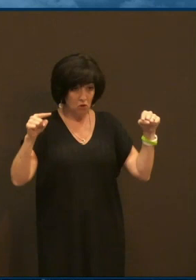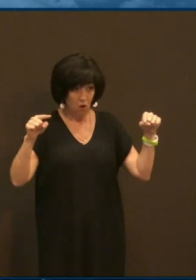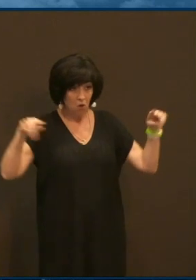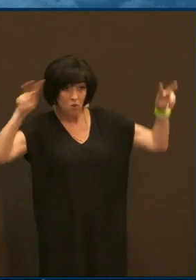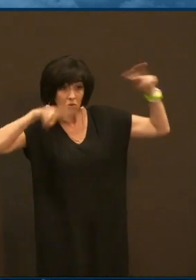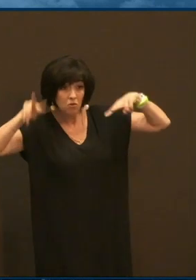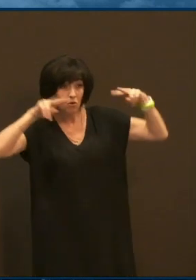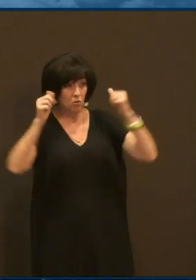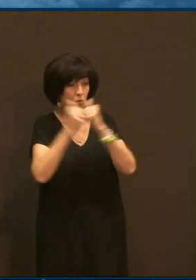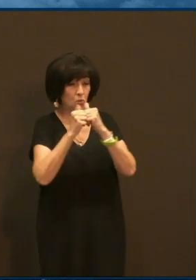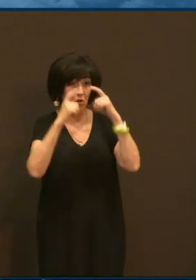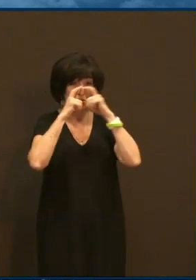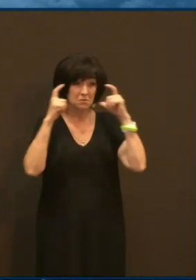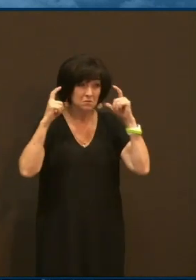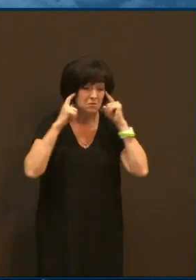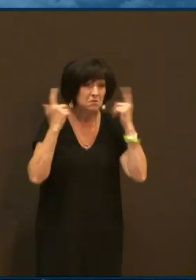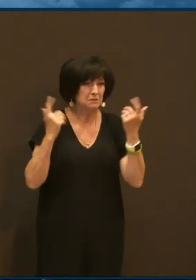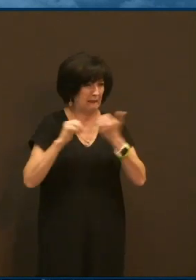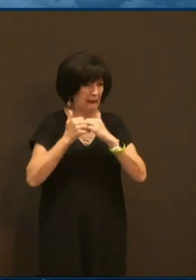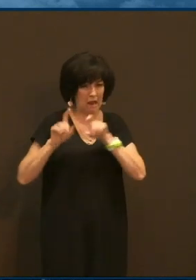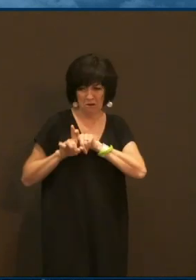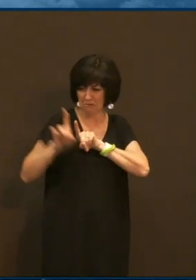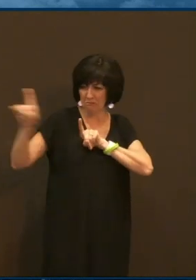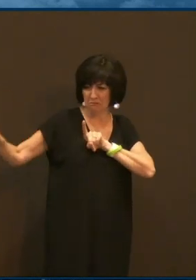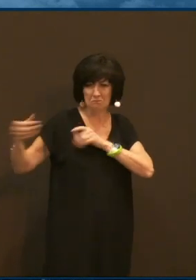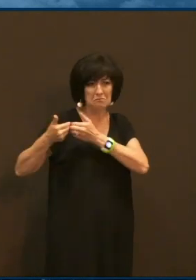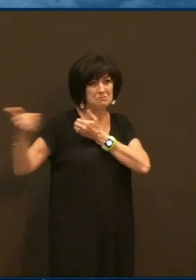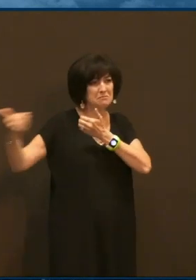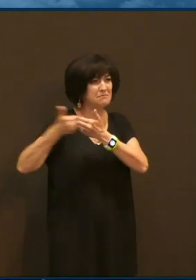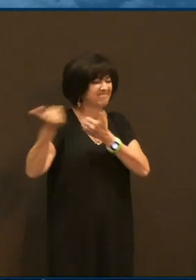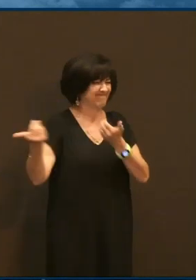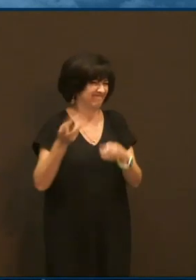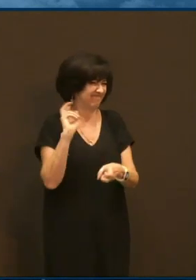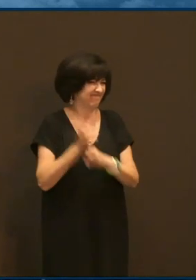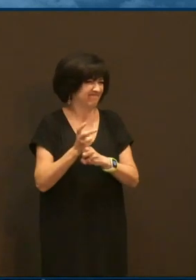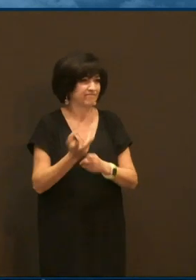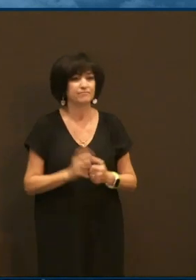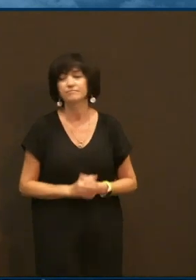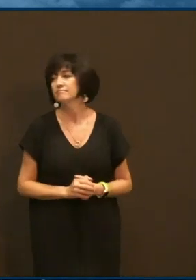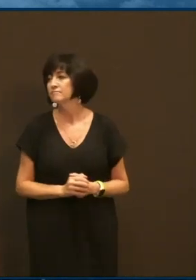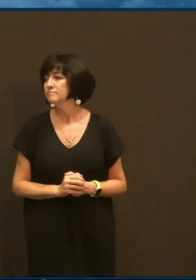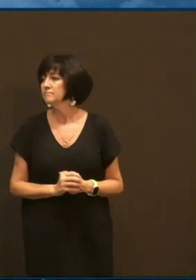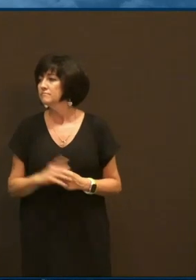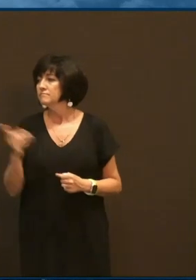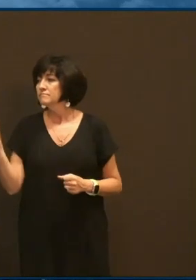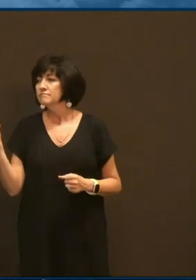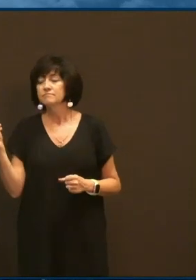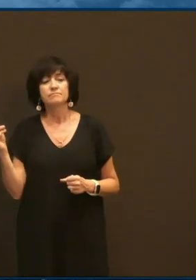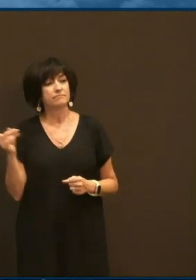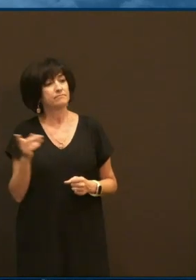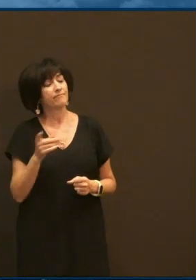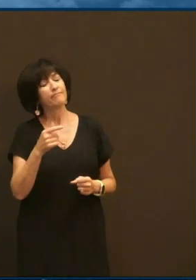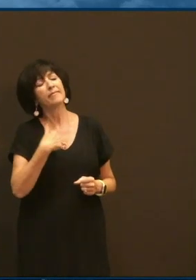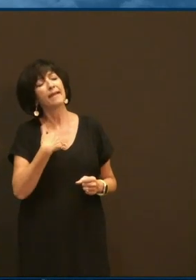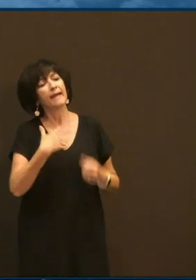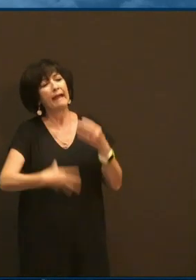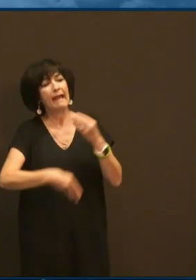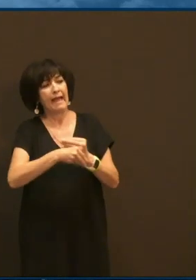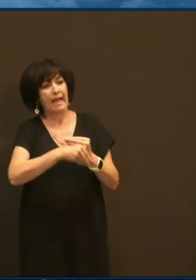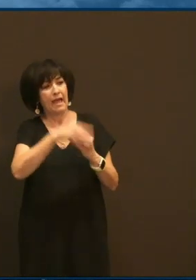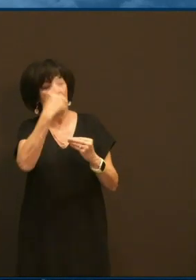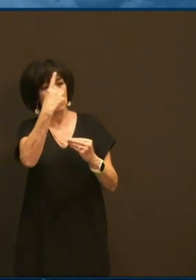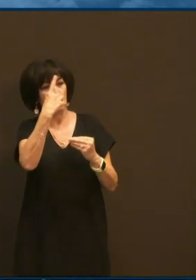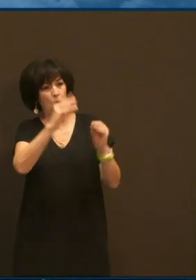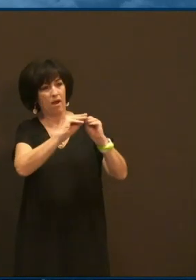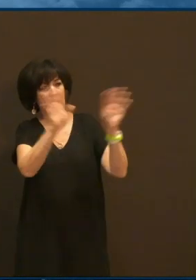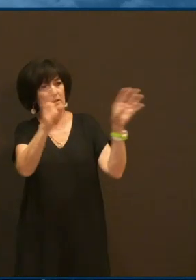huge concerns, particularly if fans are involved. I can add just Sure. one point of clarification. We have